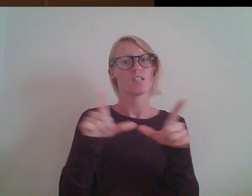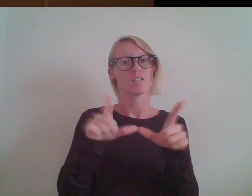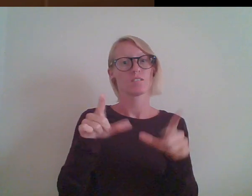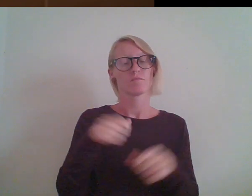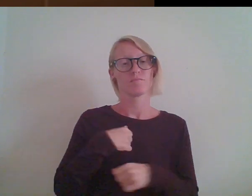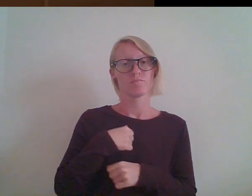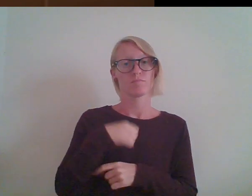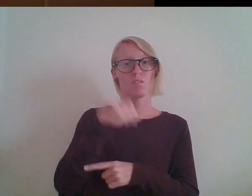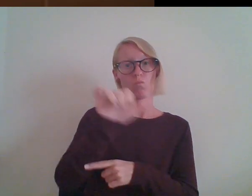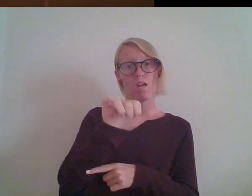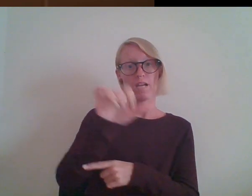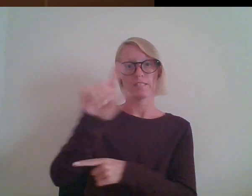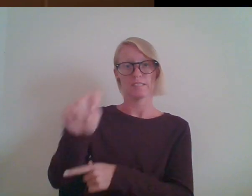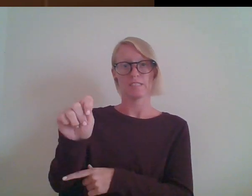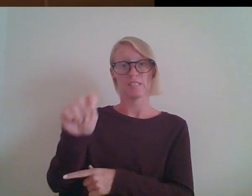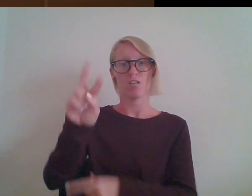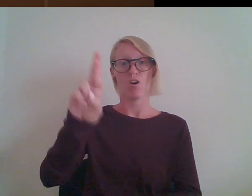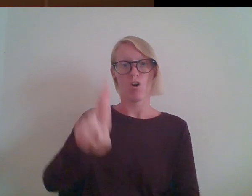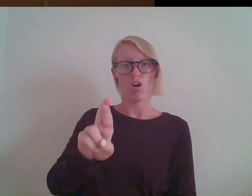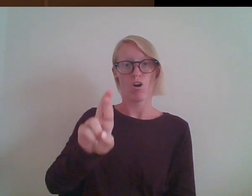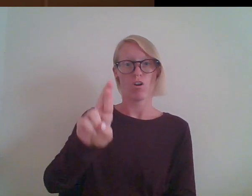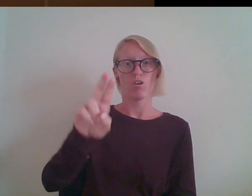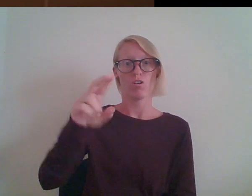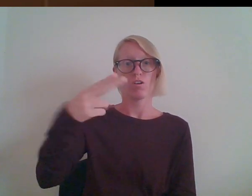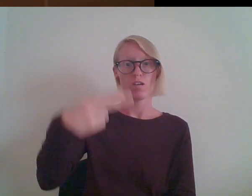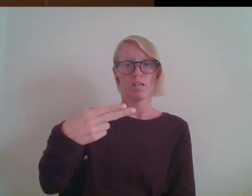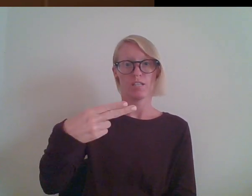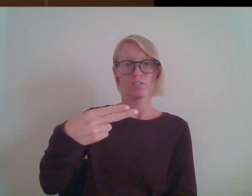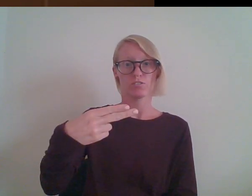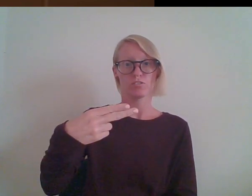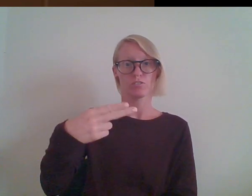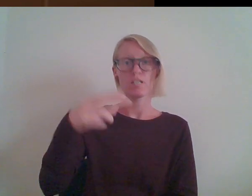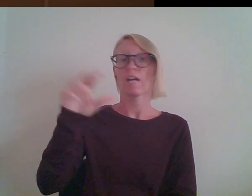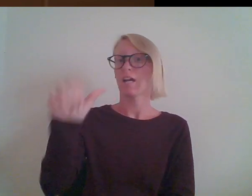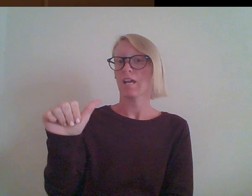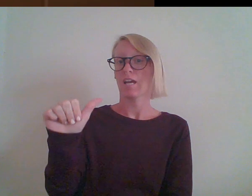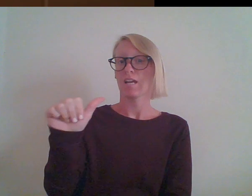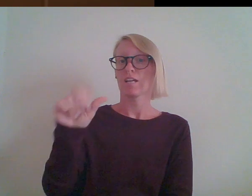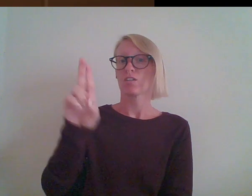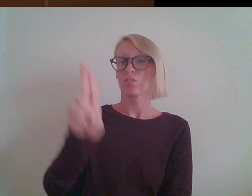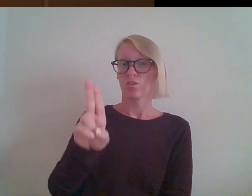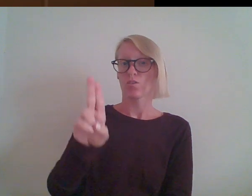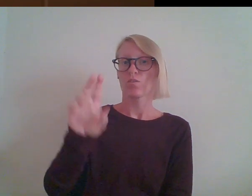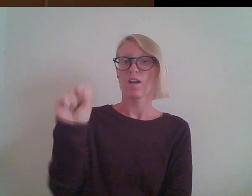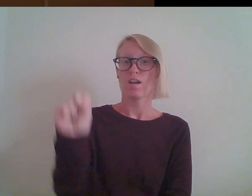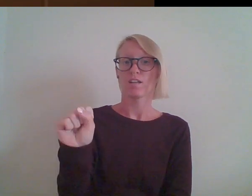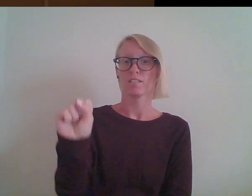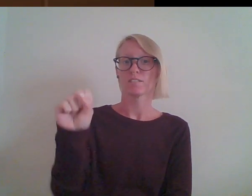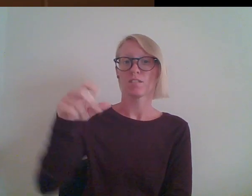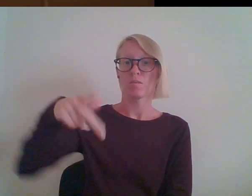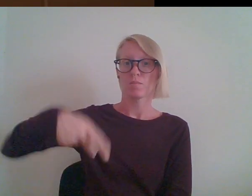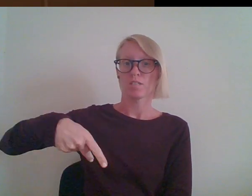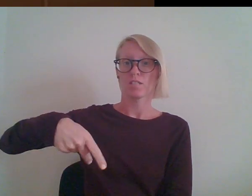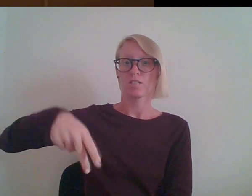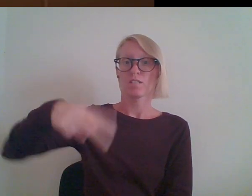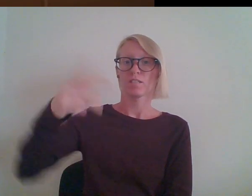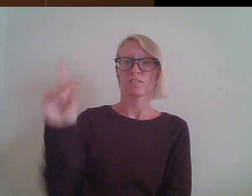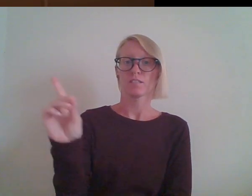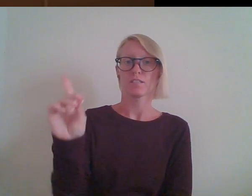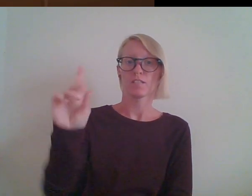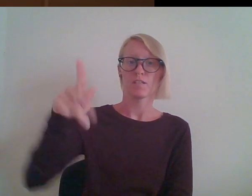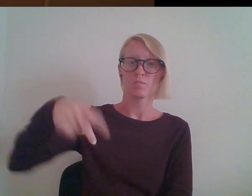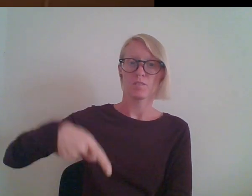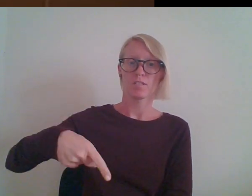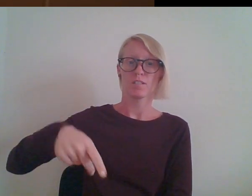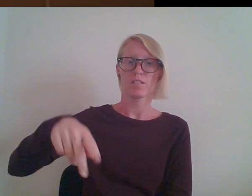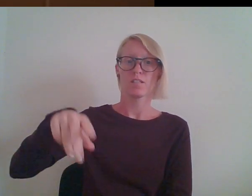Y, T, R, H, don't write them. A, U, S, P, D,